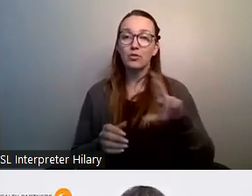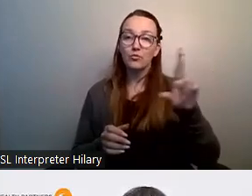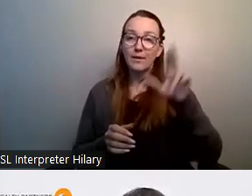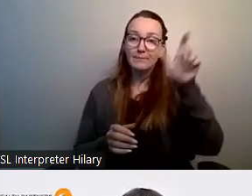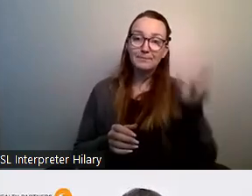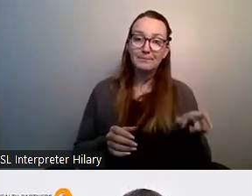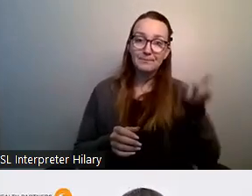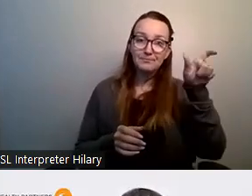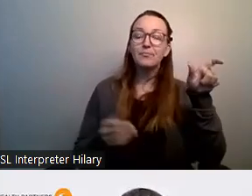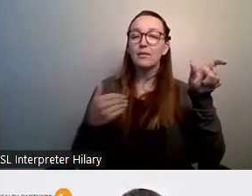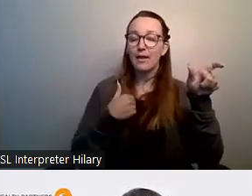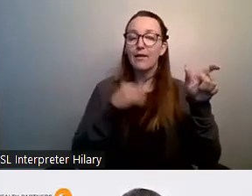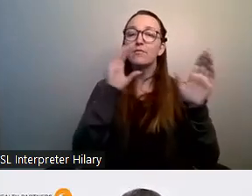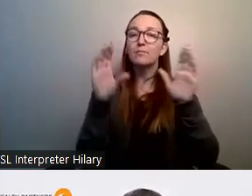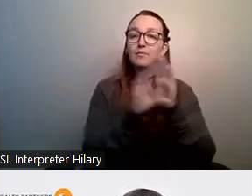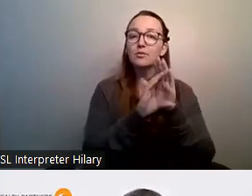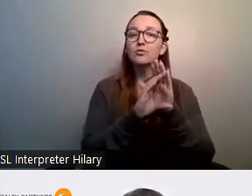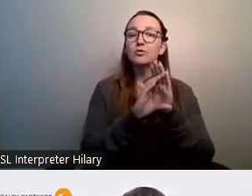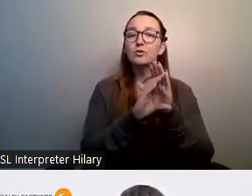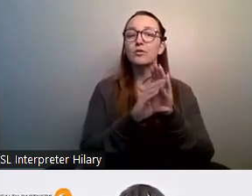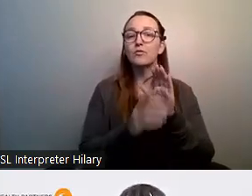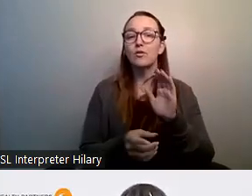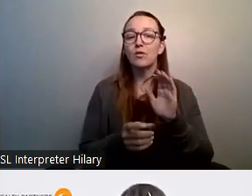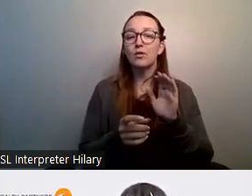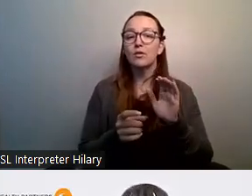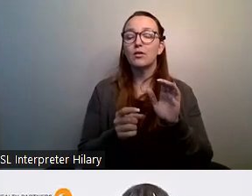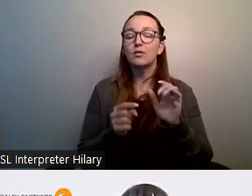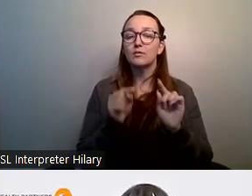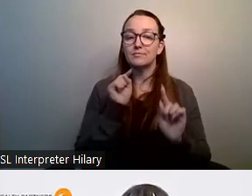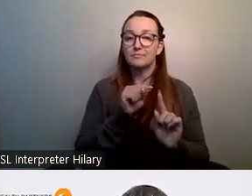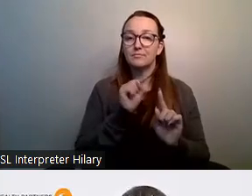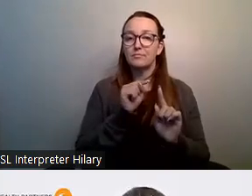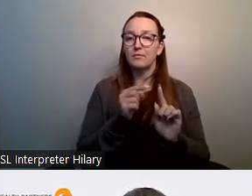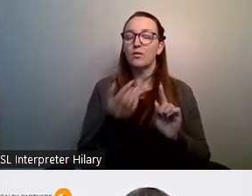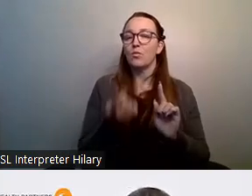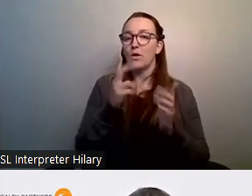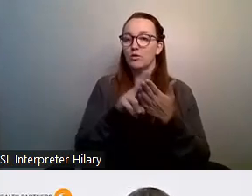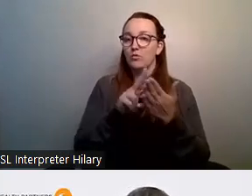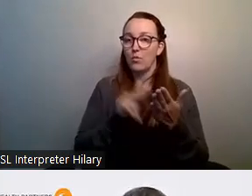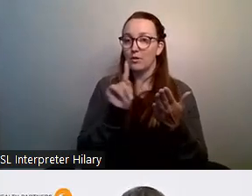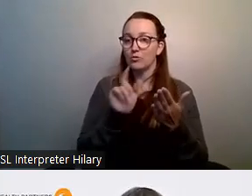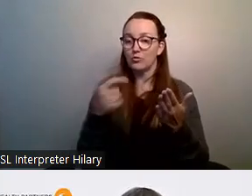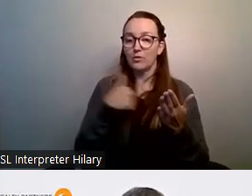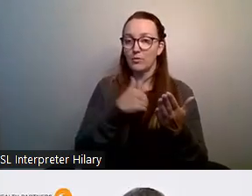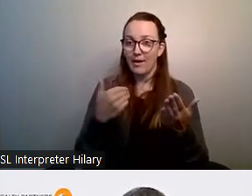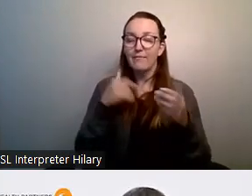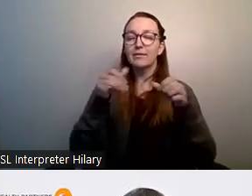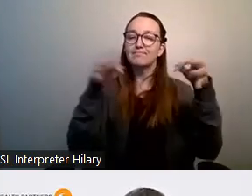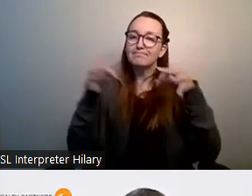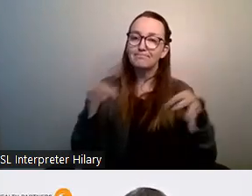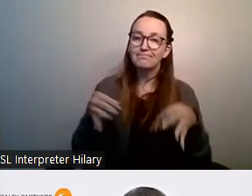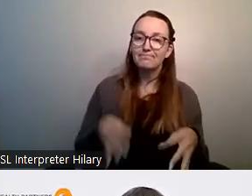a little picture of one of the enrollment tools that we have that outlines how this works and talks about the special enrollment period